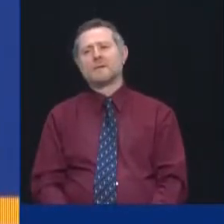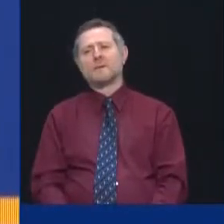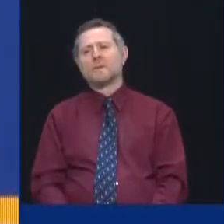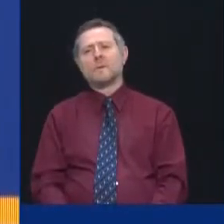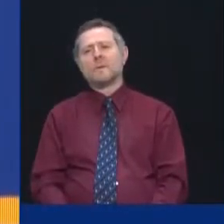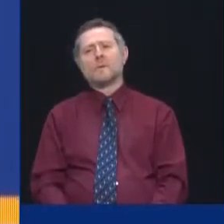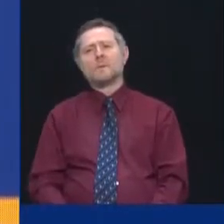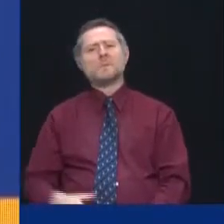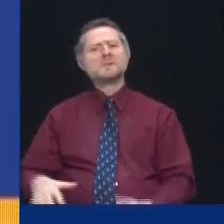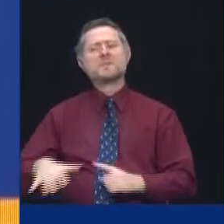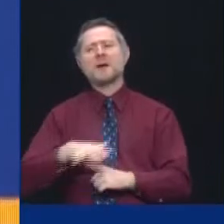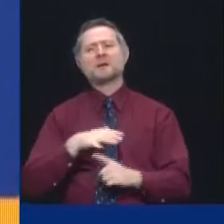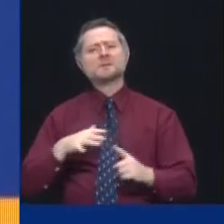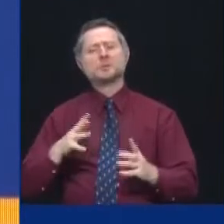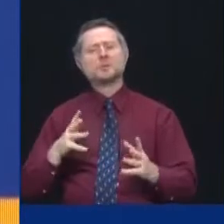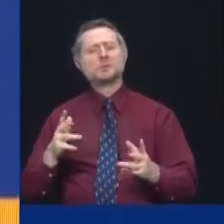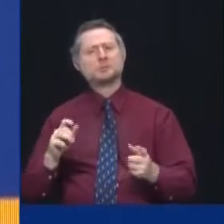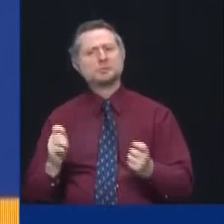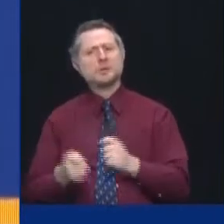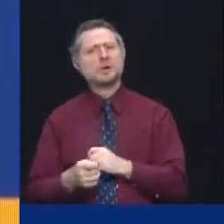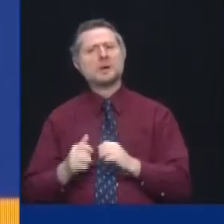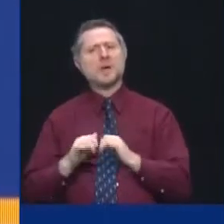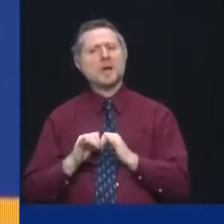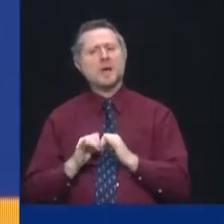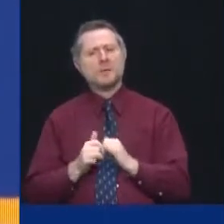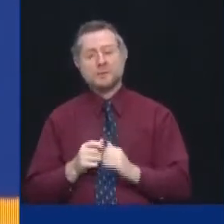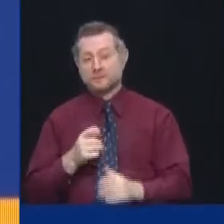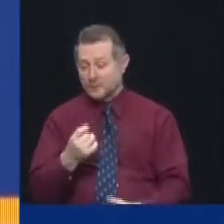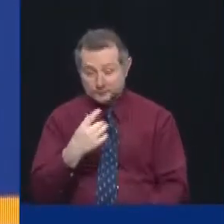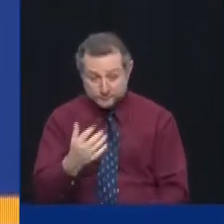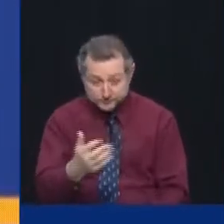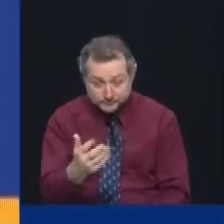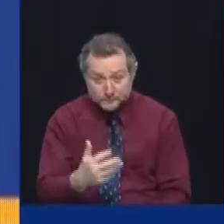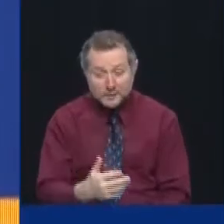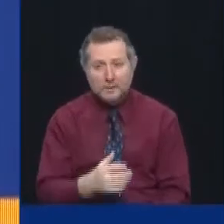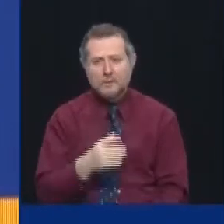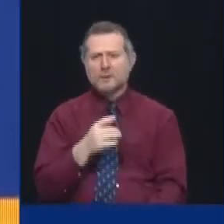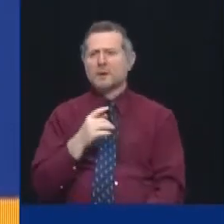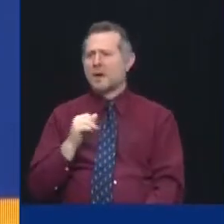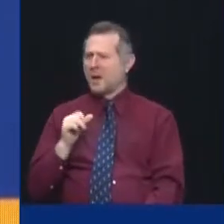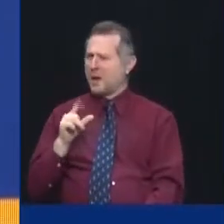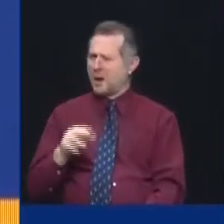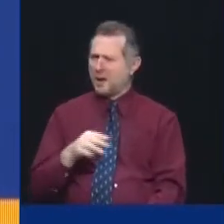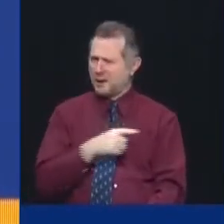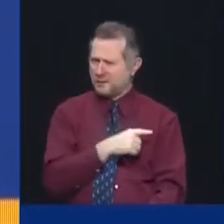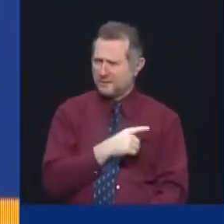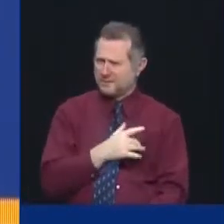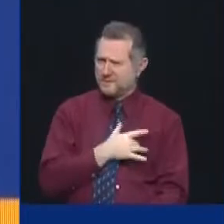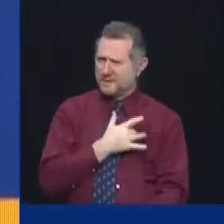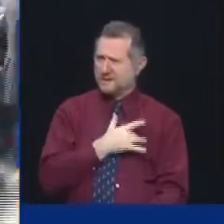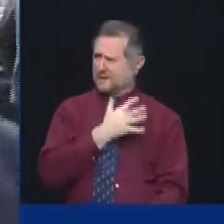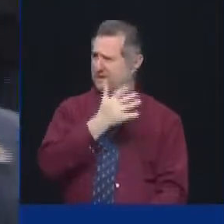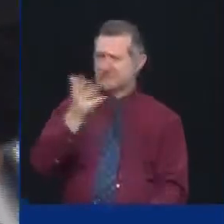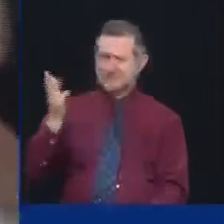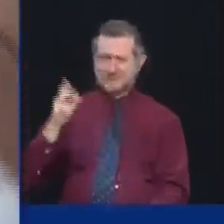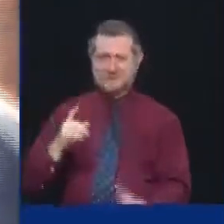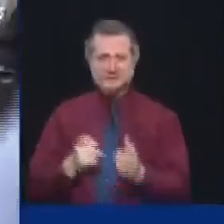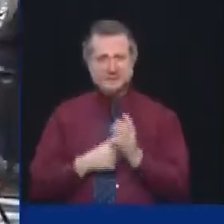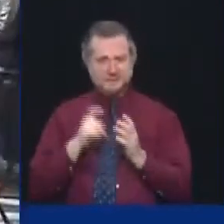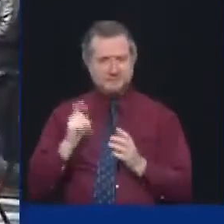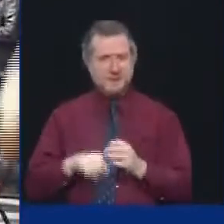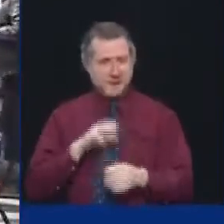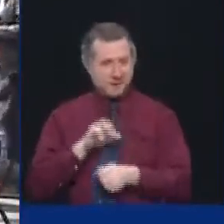and Rochester, and we're doing that in Albany. We're going to have the first state in the nation where